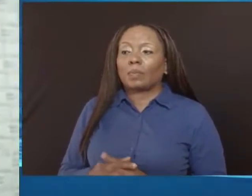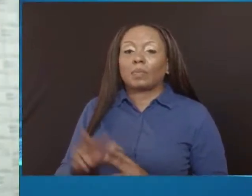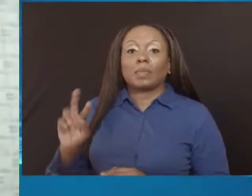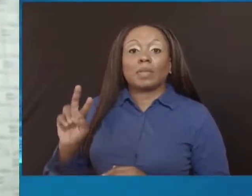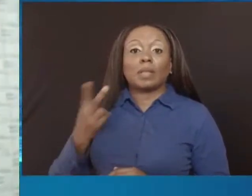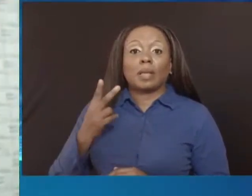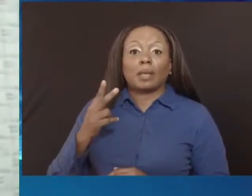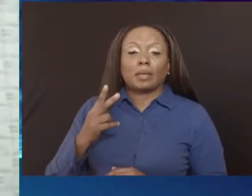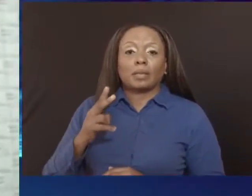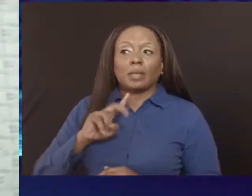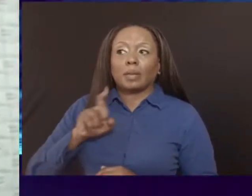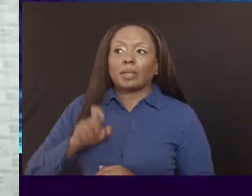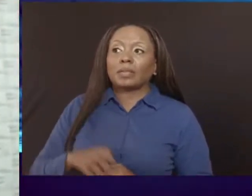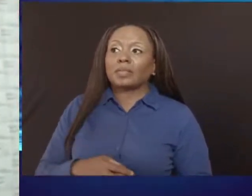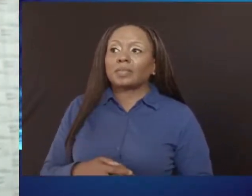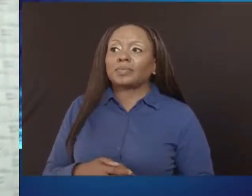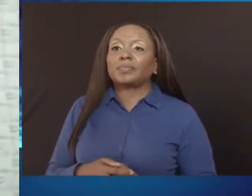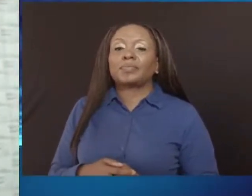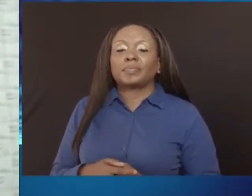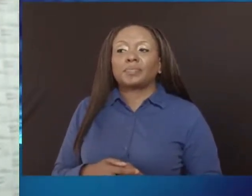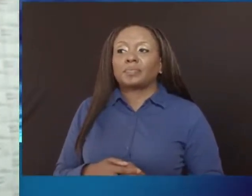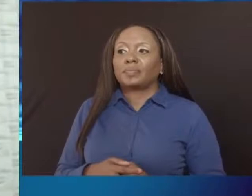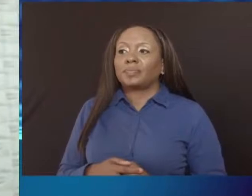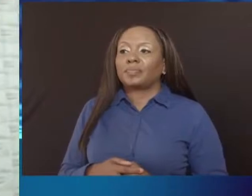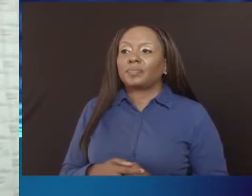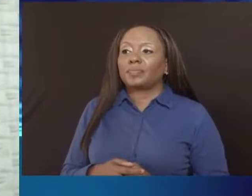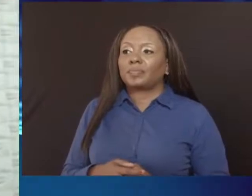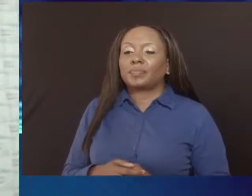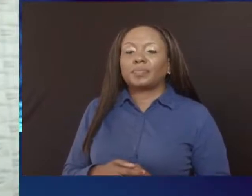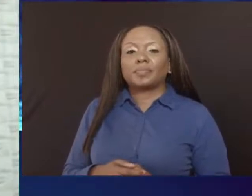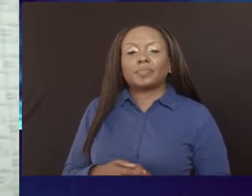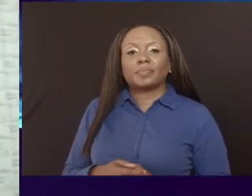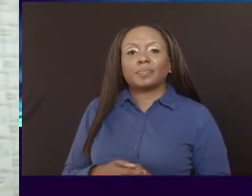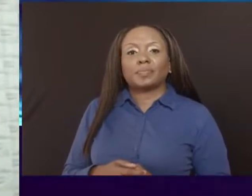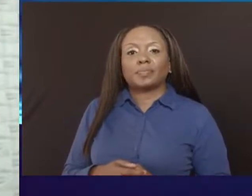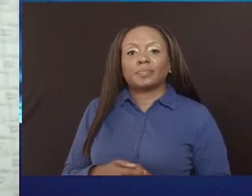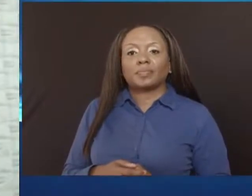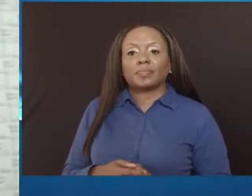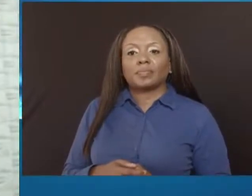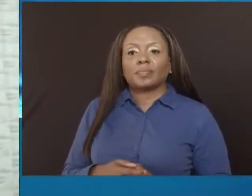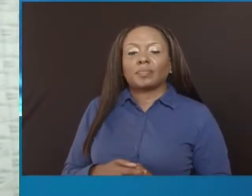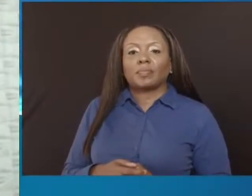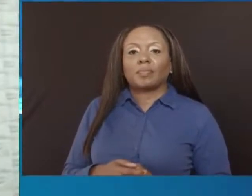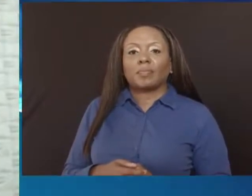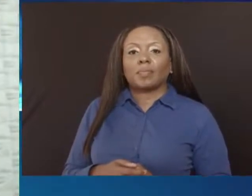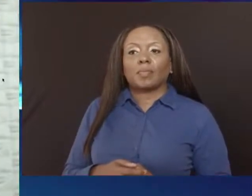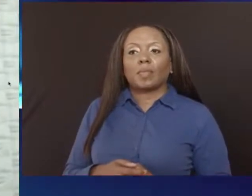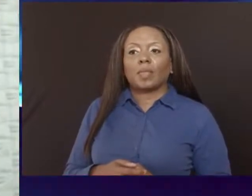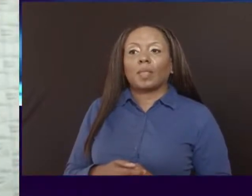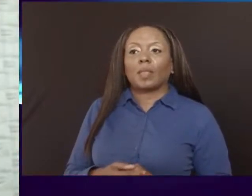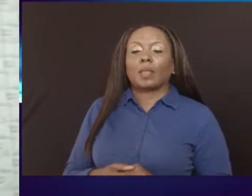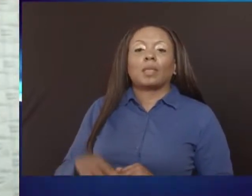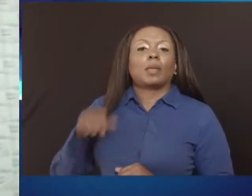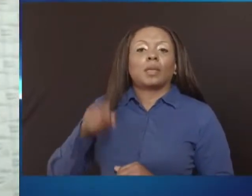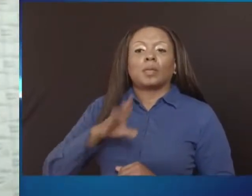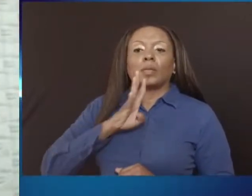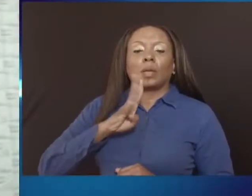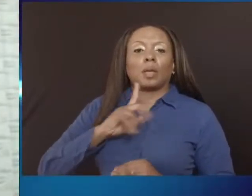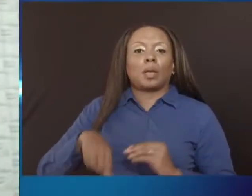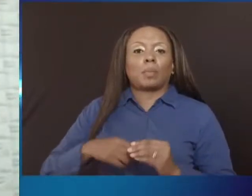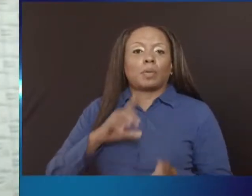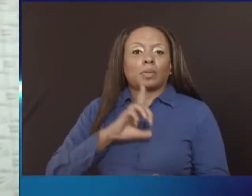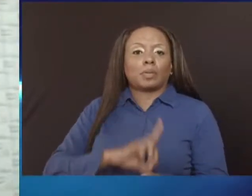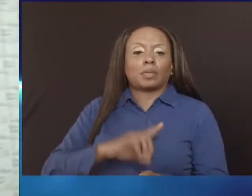Second question to you, if I'm permitted. Right. Now, you spoke to Dr. Charles and the other doctors